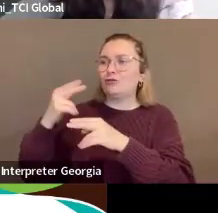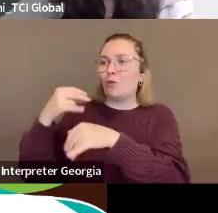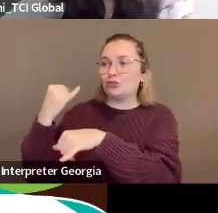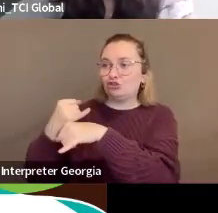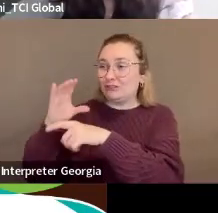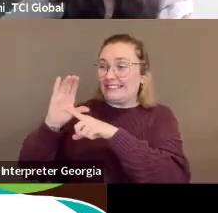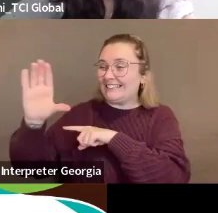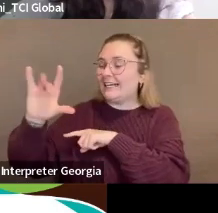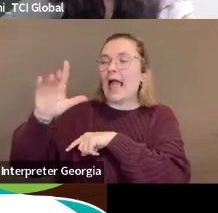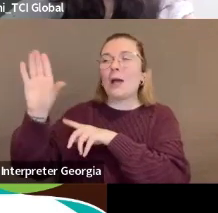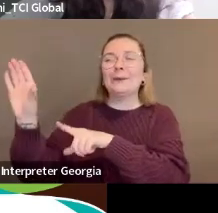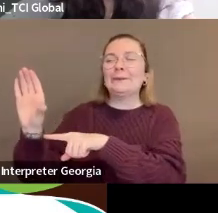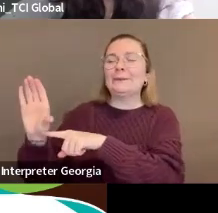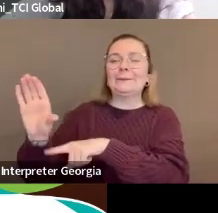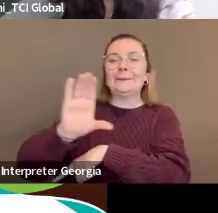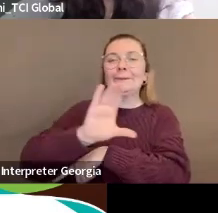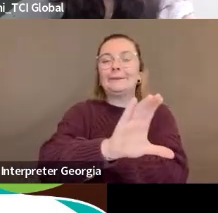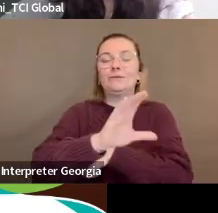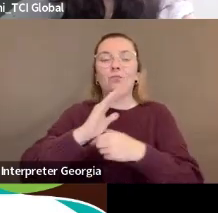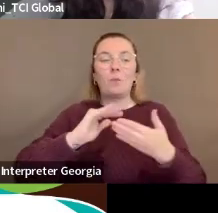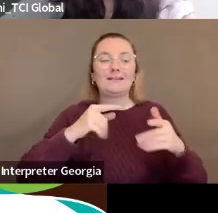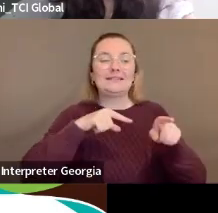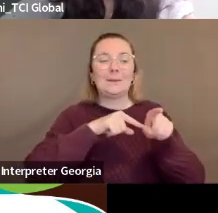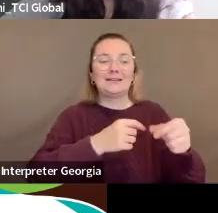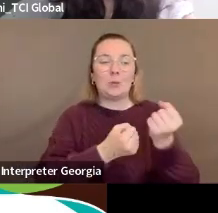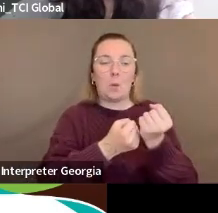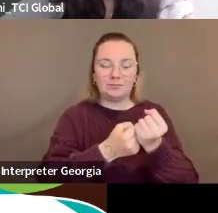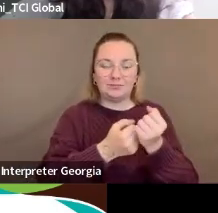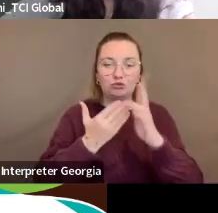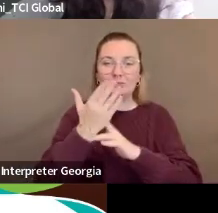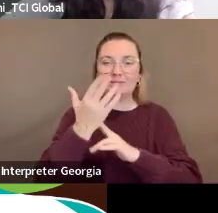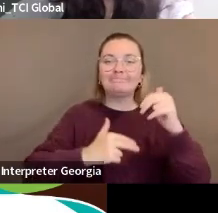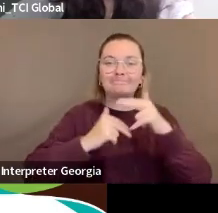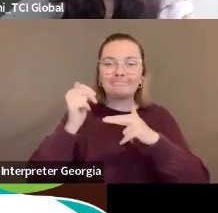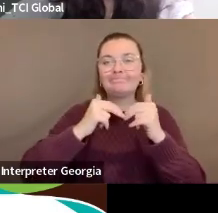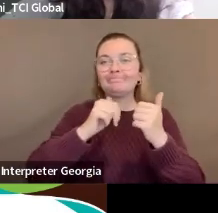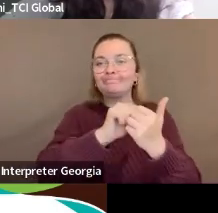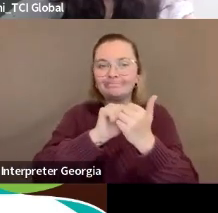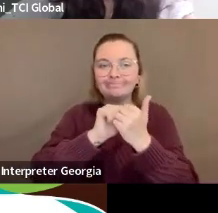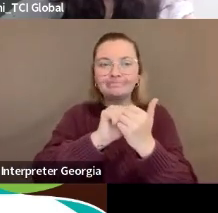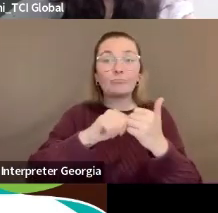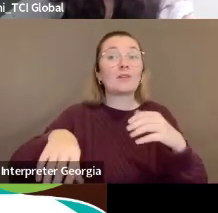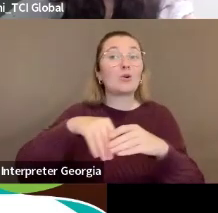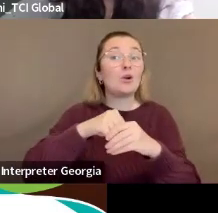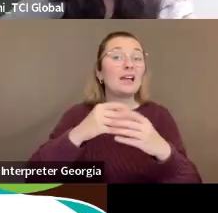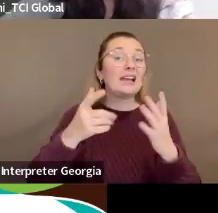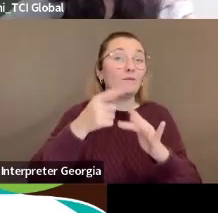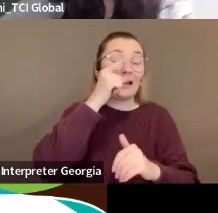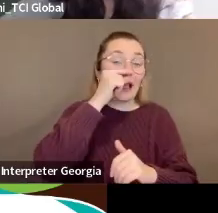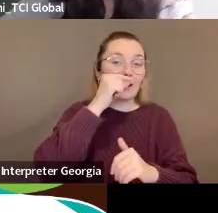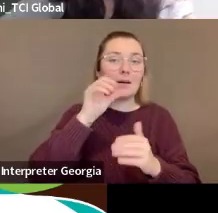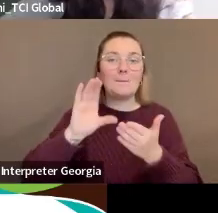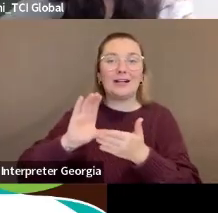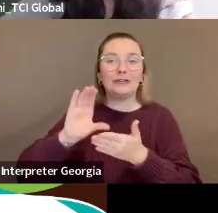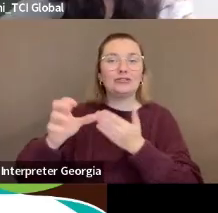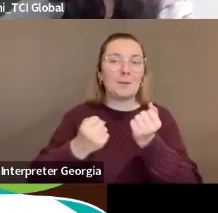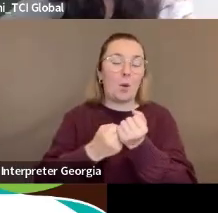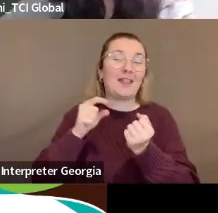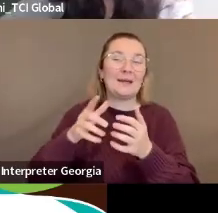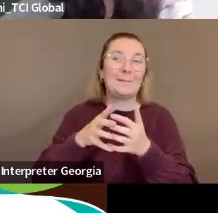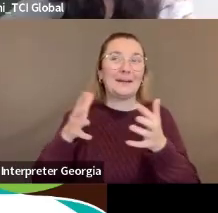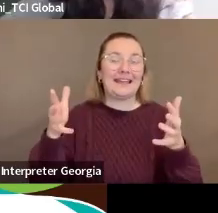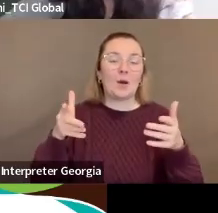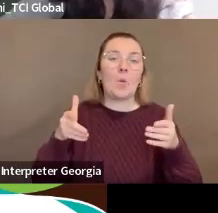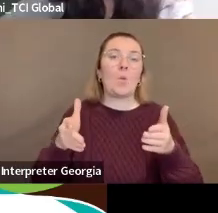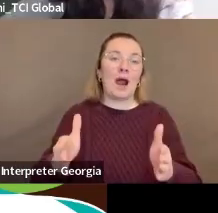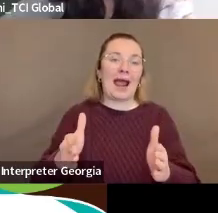towards community-based services and supports. Through development cooperation, including where appropriate budget support, which is a big way in which